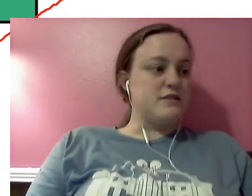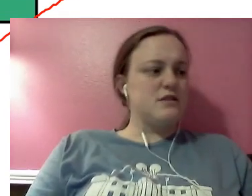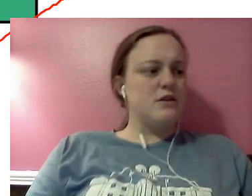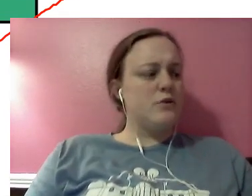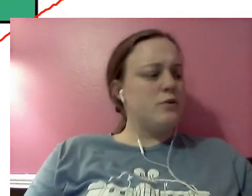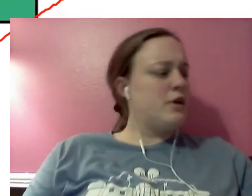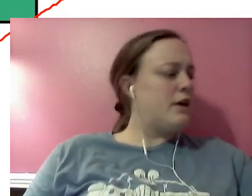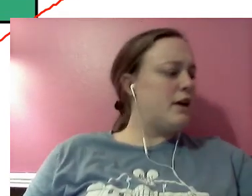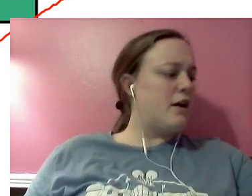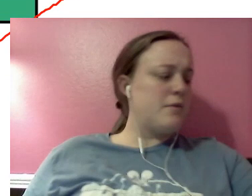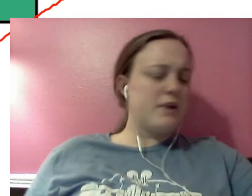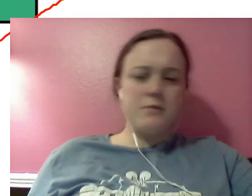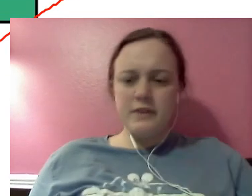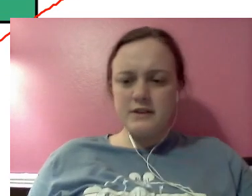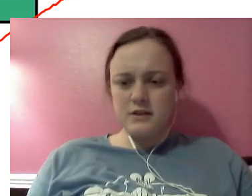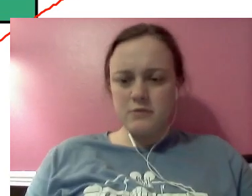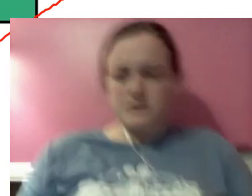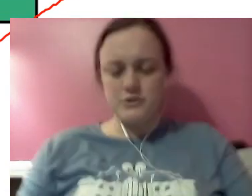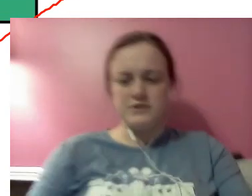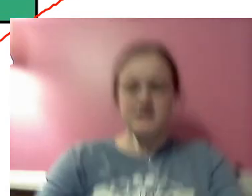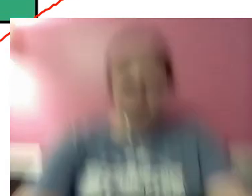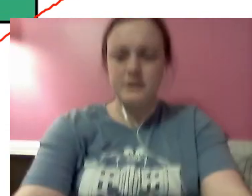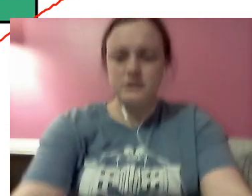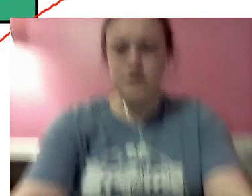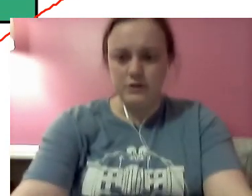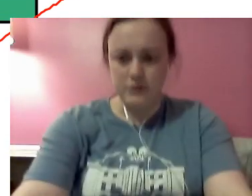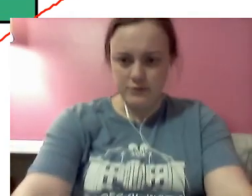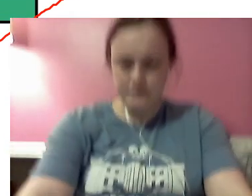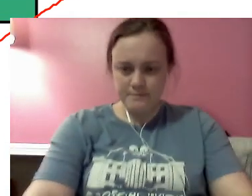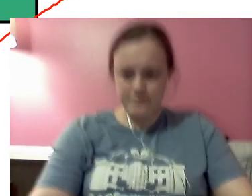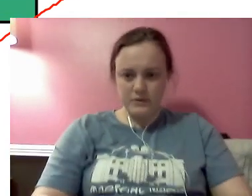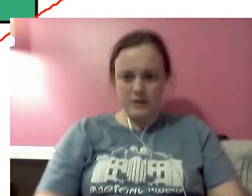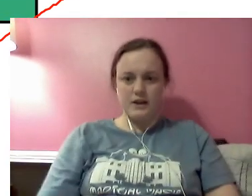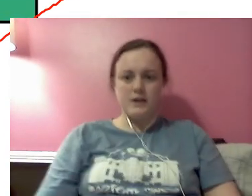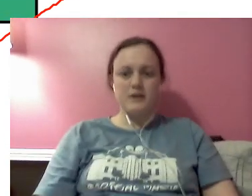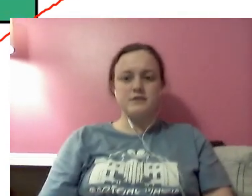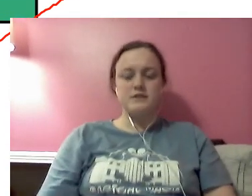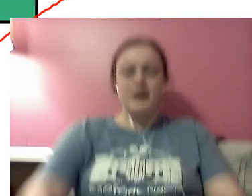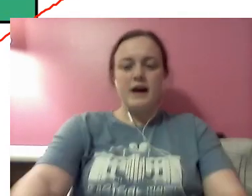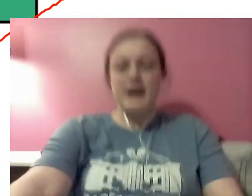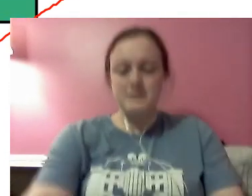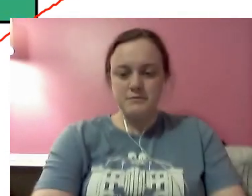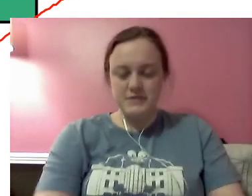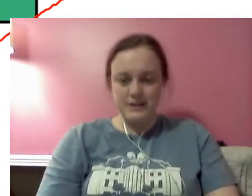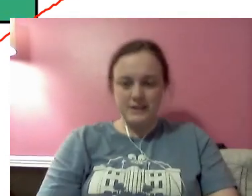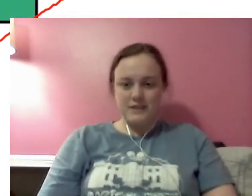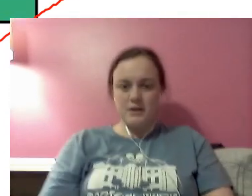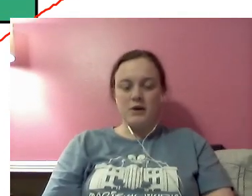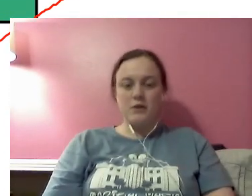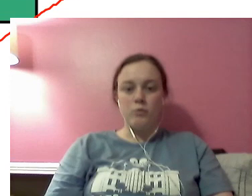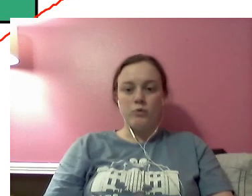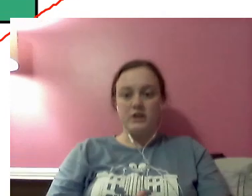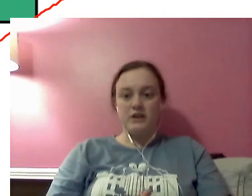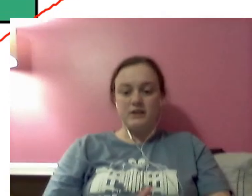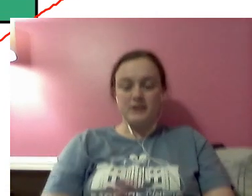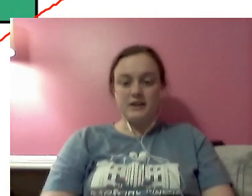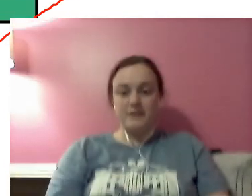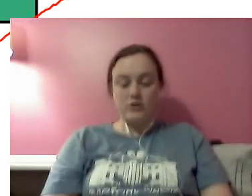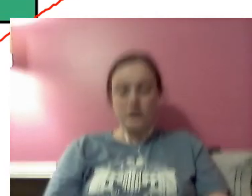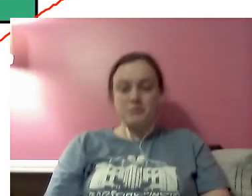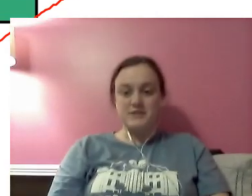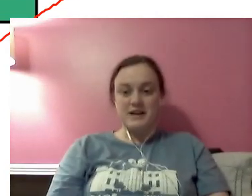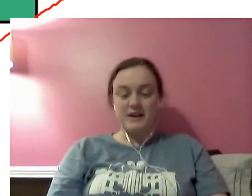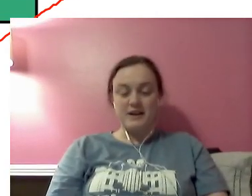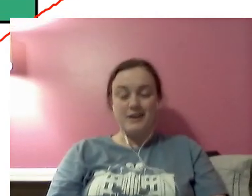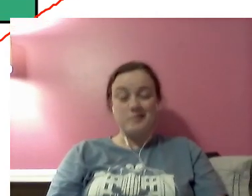Okay, so a couple things that I want to assign to you, and as I'm signing them, gonna give you